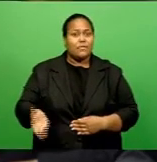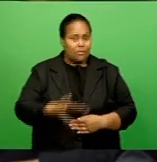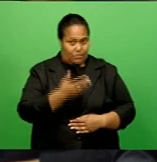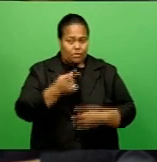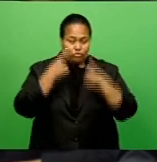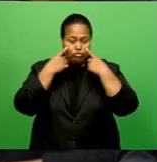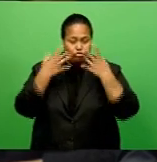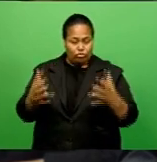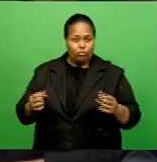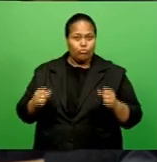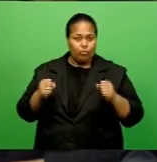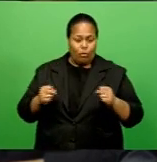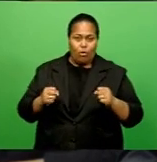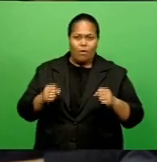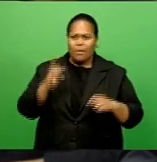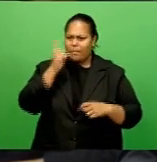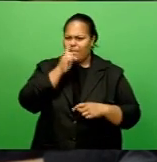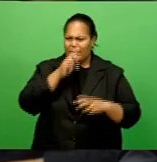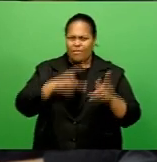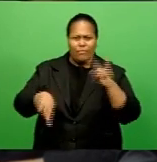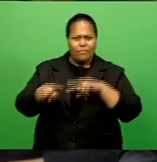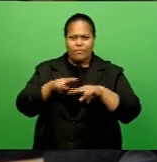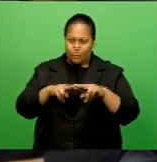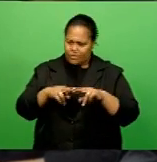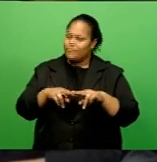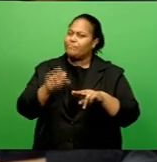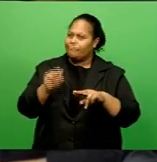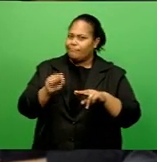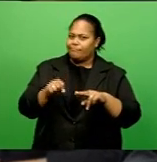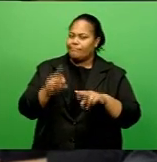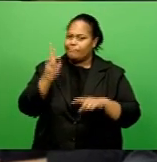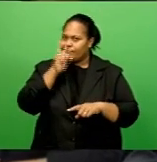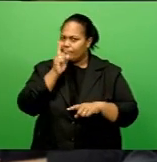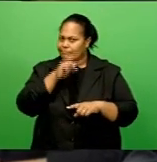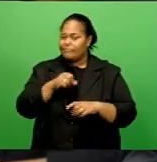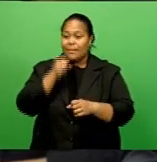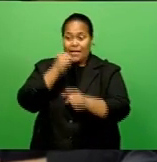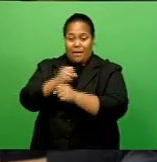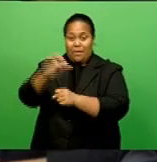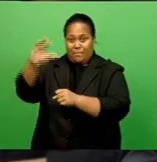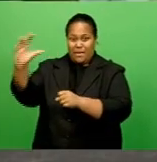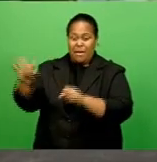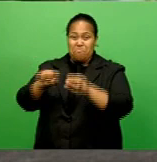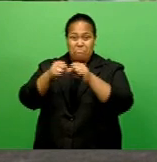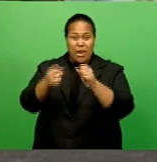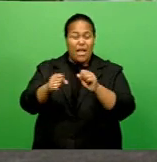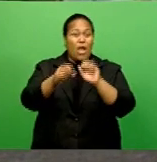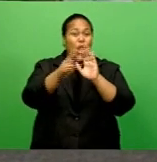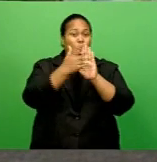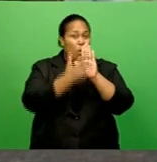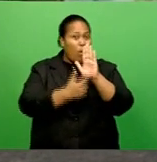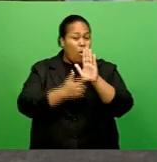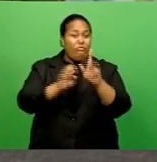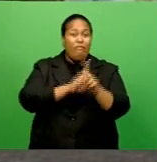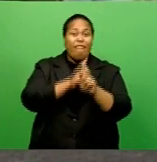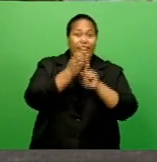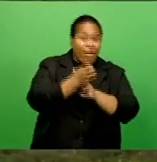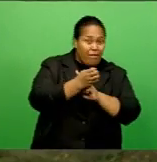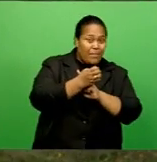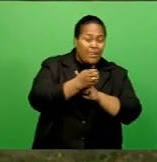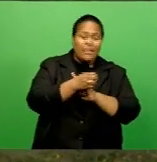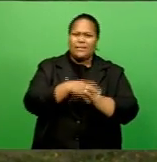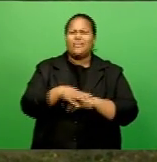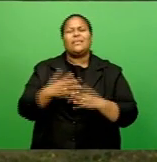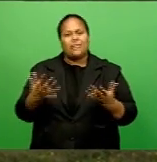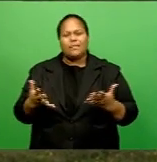to the public of Fiji and the wider world that people and companies that infringe Fiji's environmental laws will